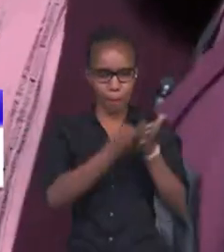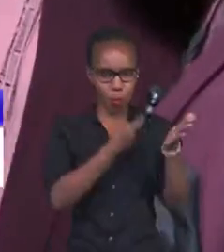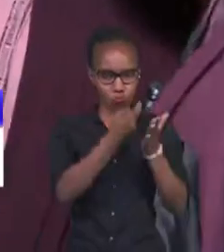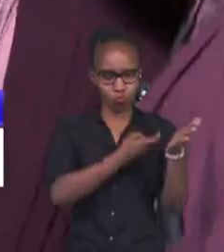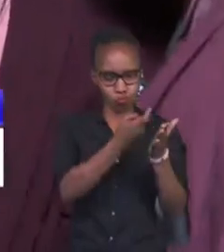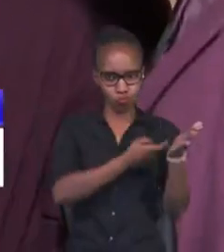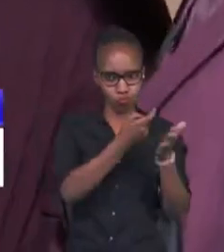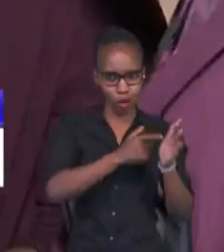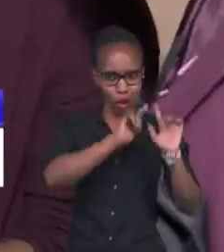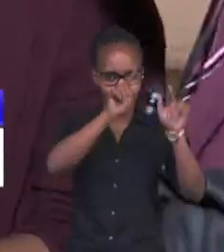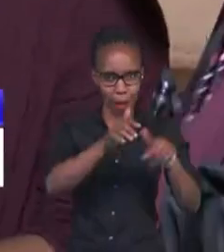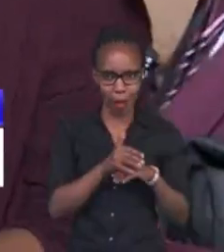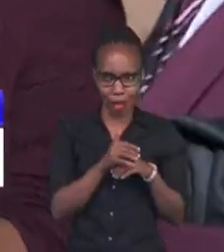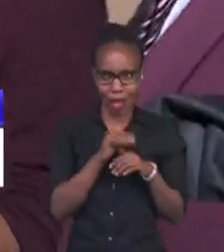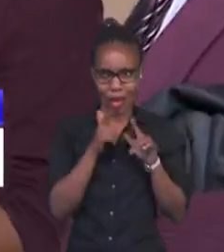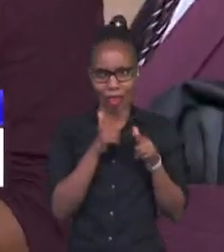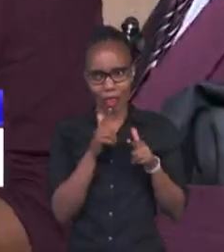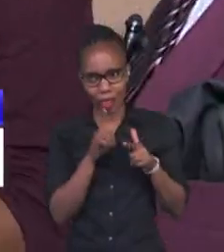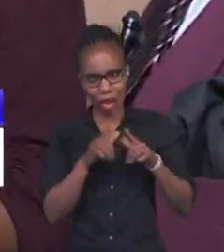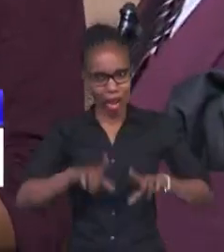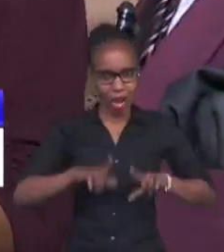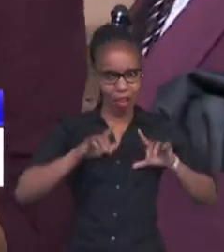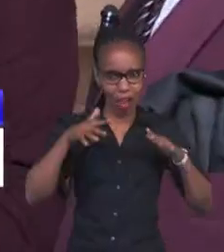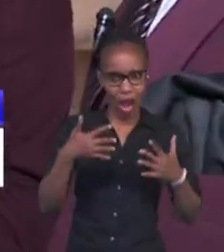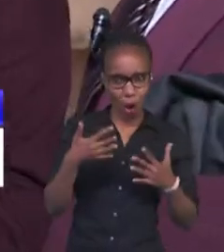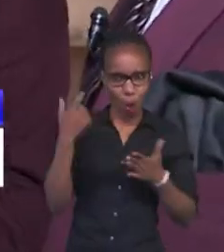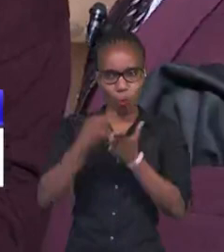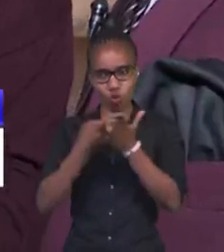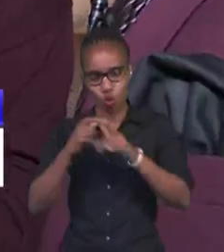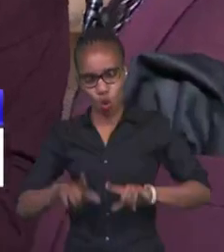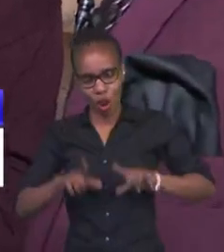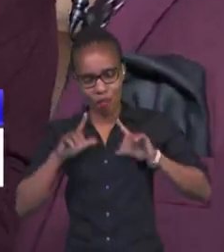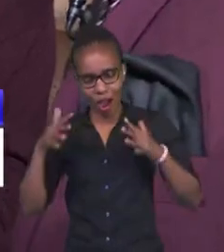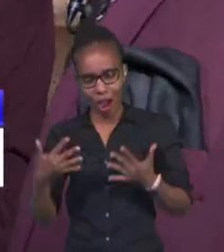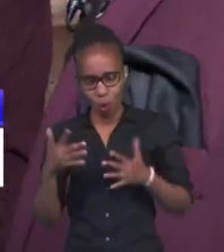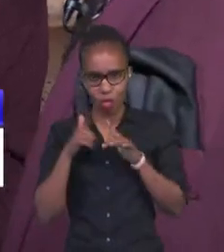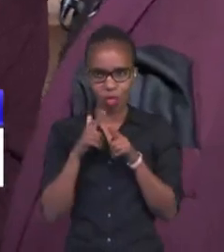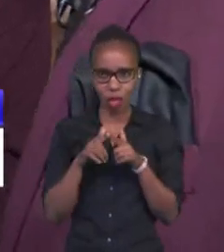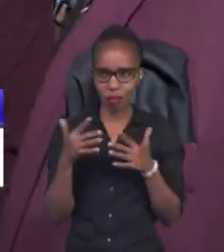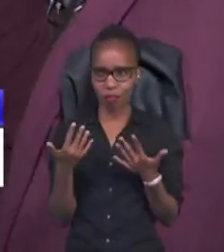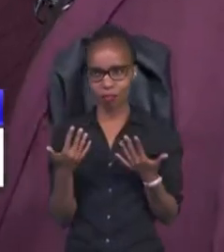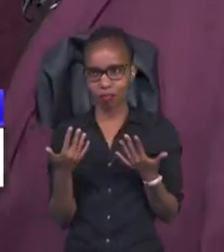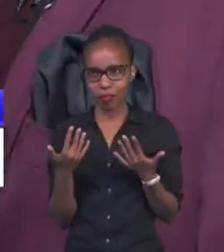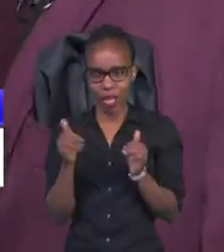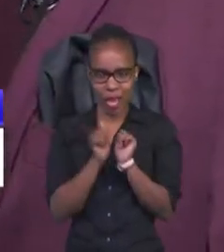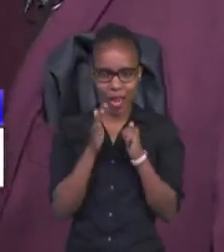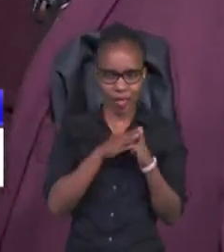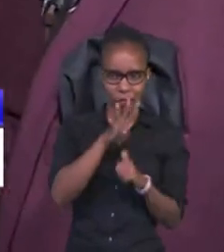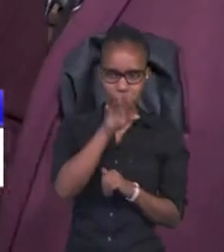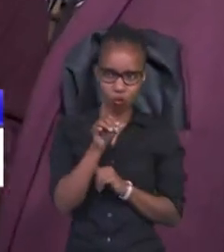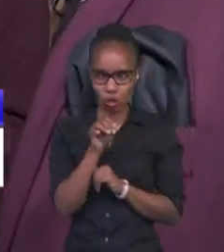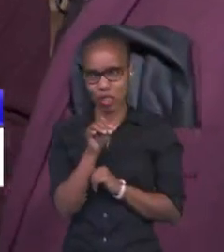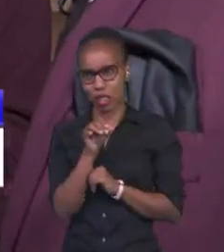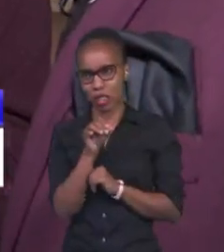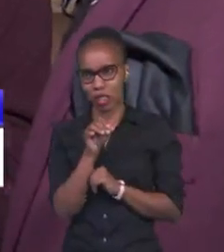happens and then how are the colonized living, the colonizers, and then around, you know, the late 40s, emergency period